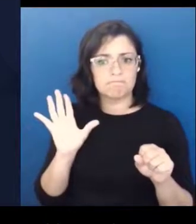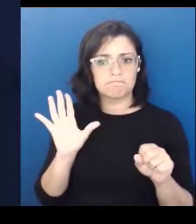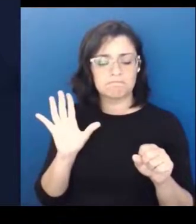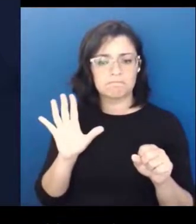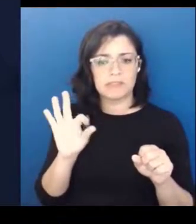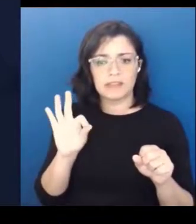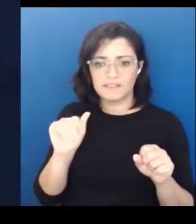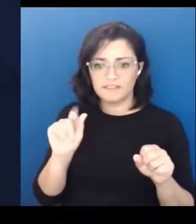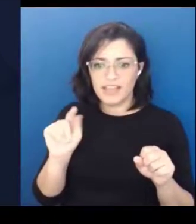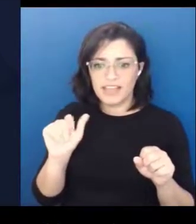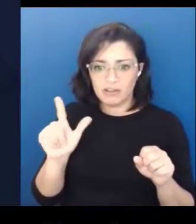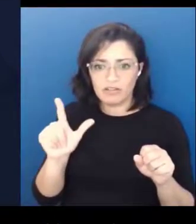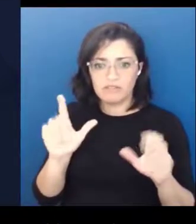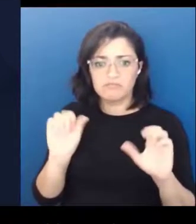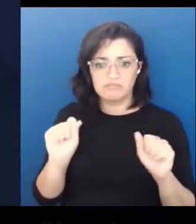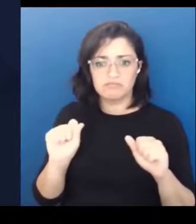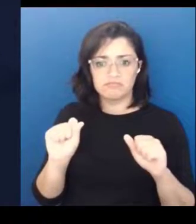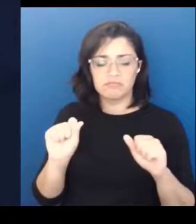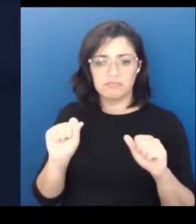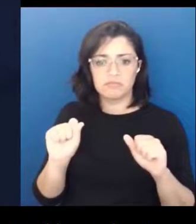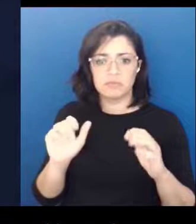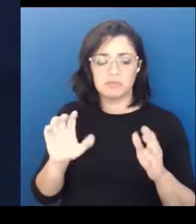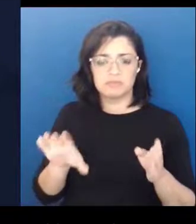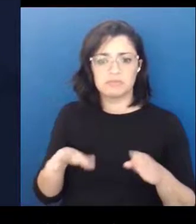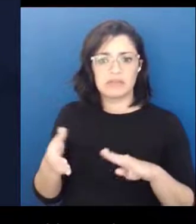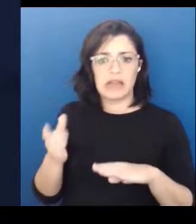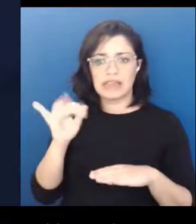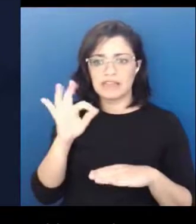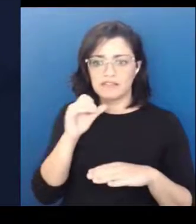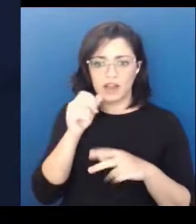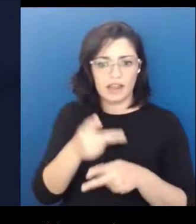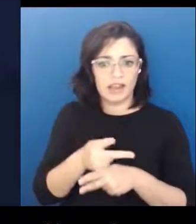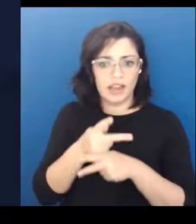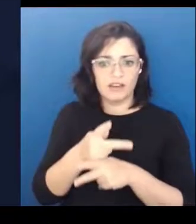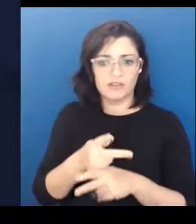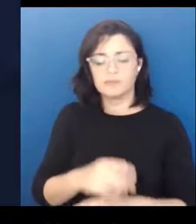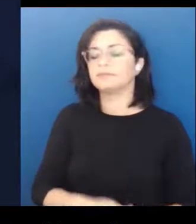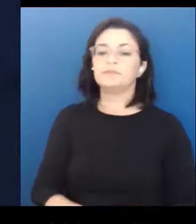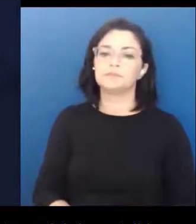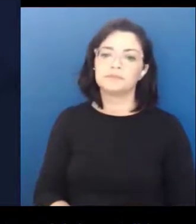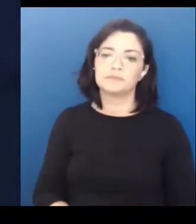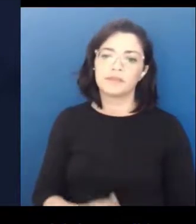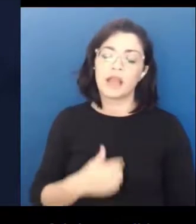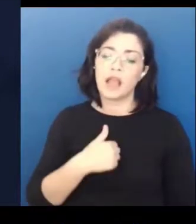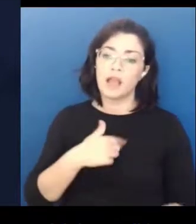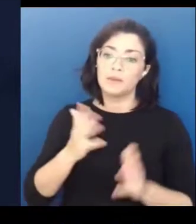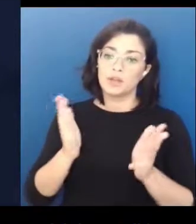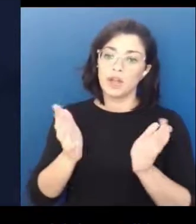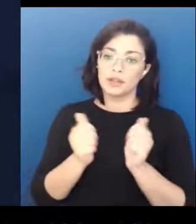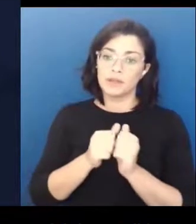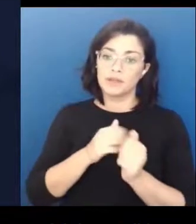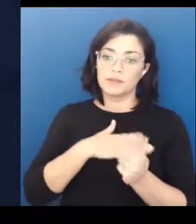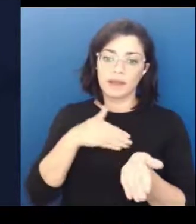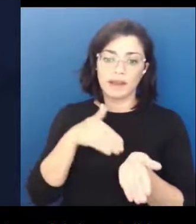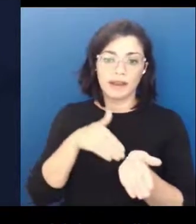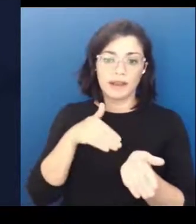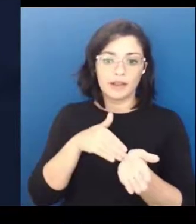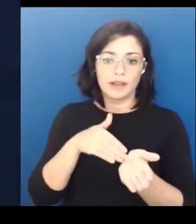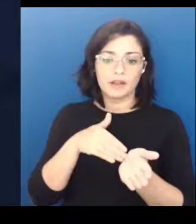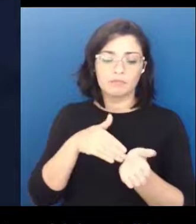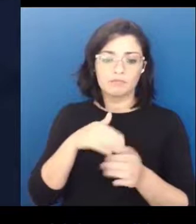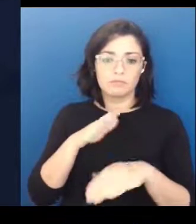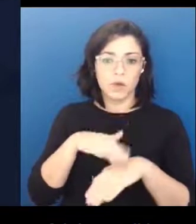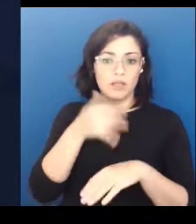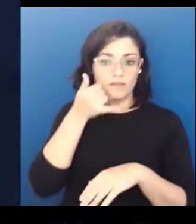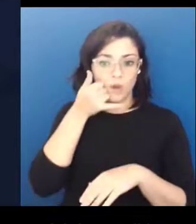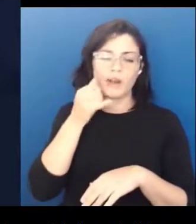careful. I am talking to my healthcare provider by phone. If I'm talking to my healthcare provider by